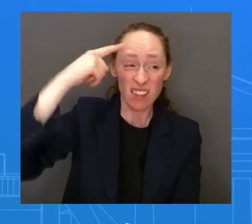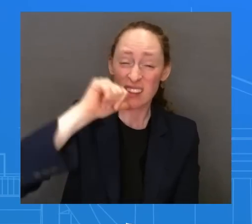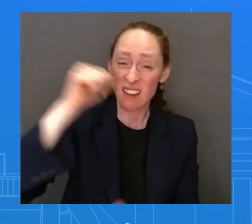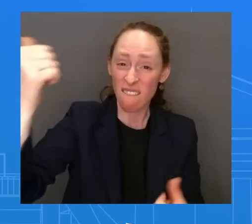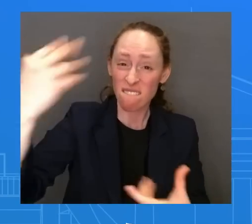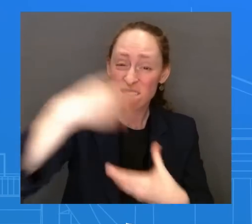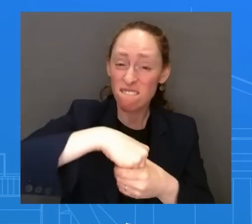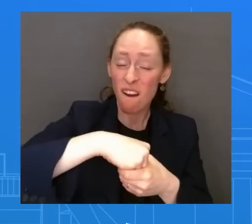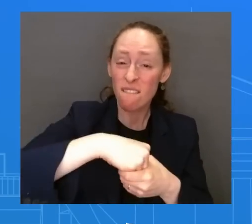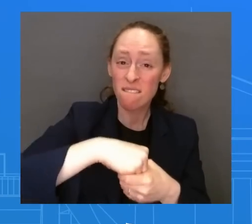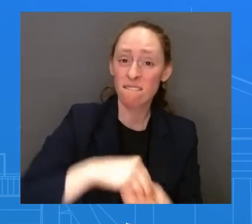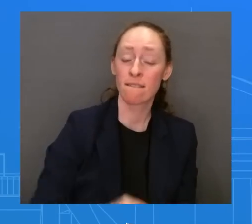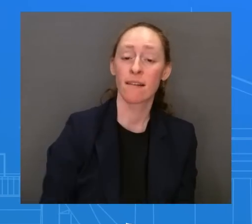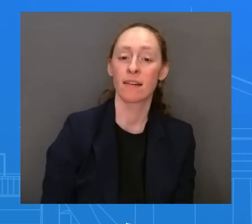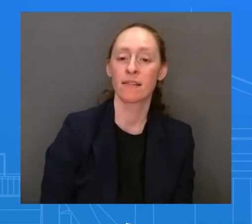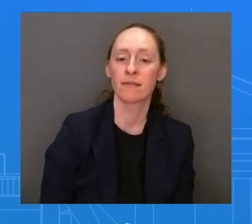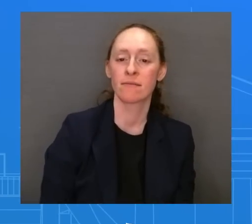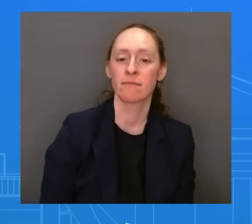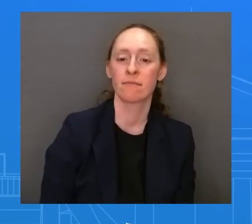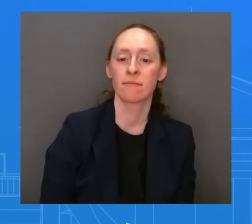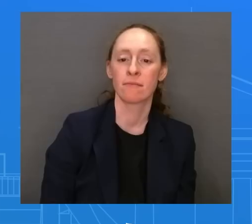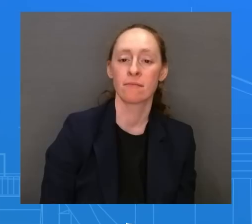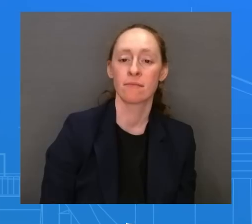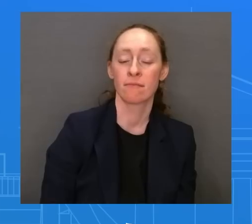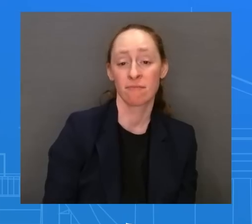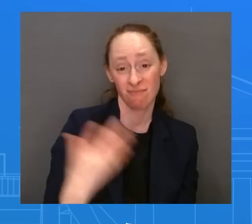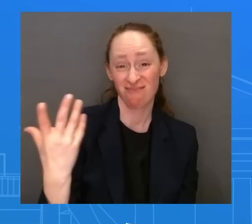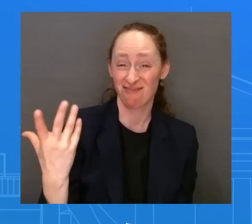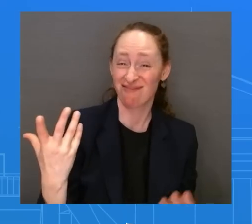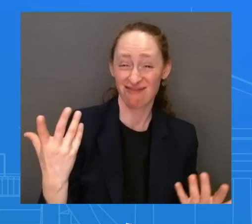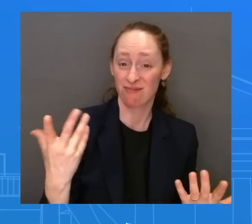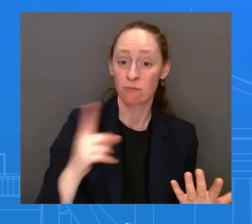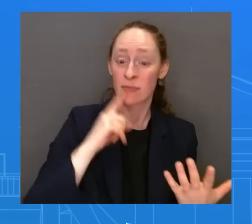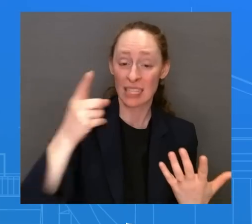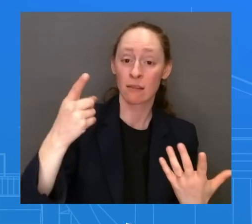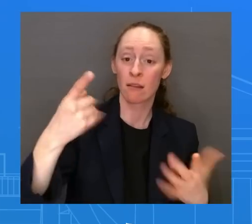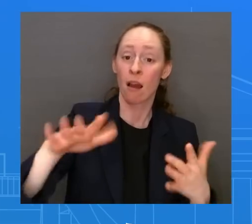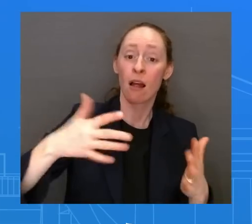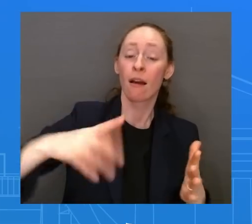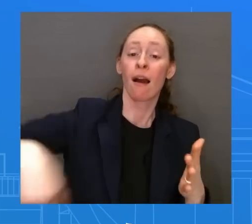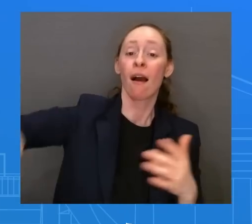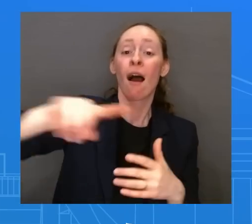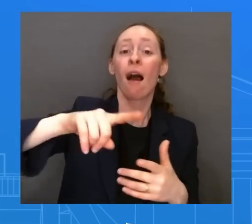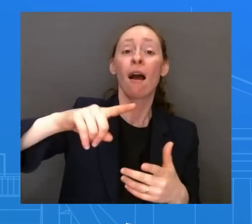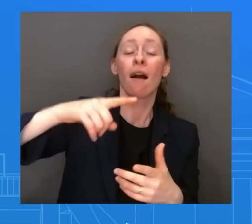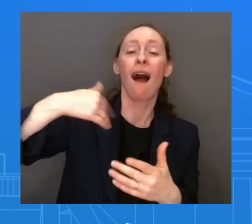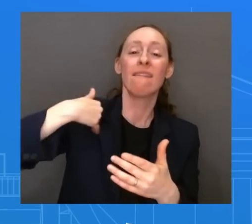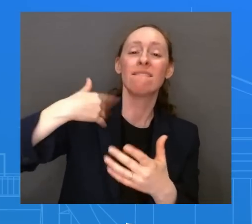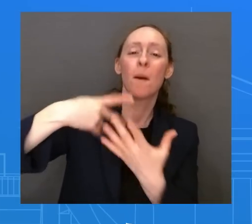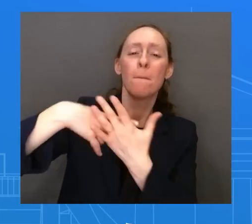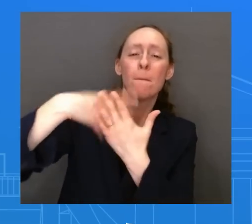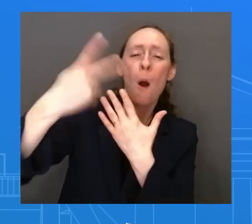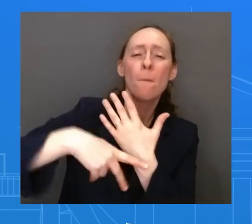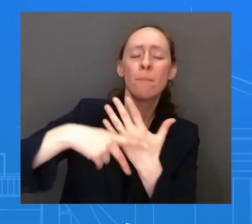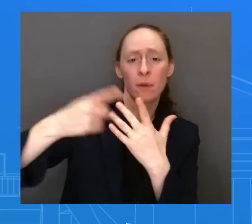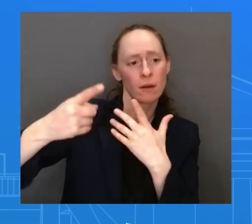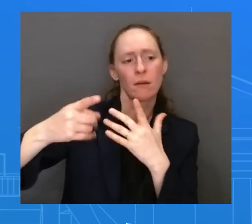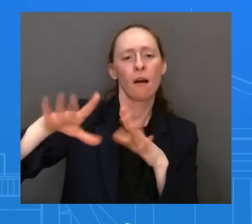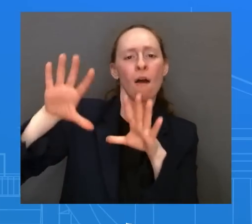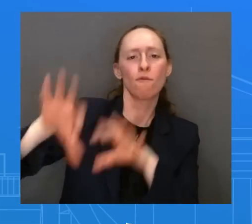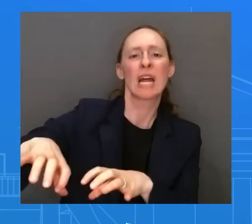program which had been providing opportunities for some of our Afghan allies to get out of the country and to come and to come